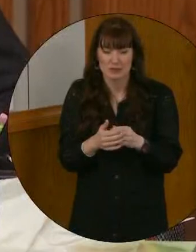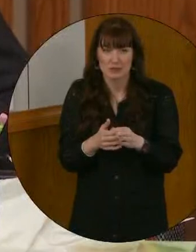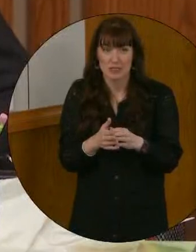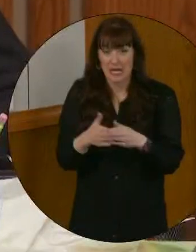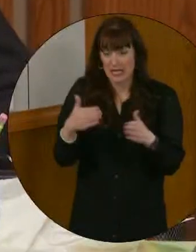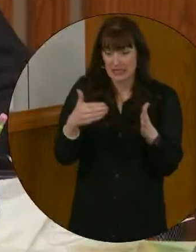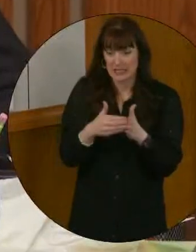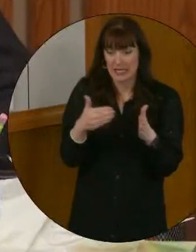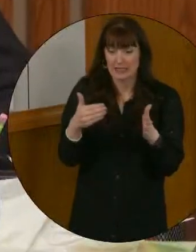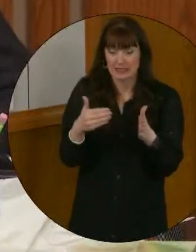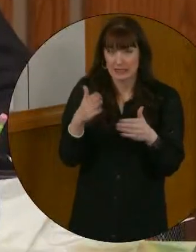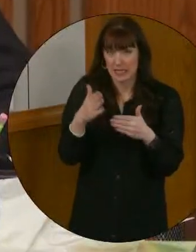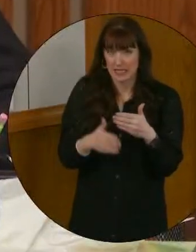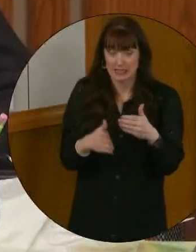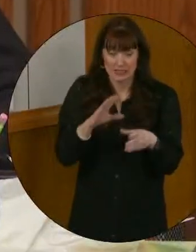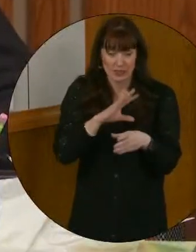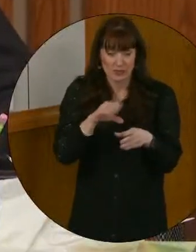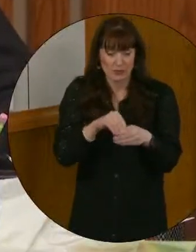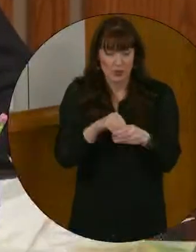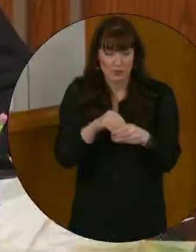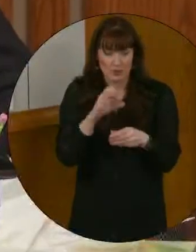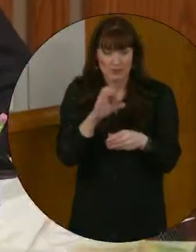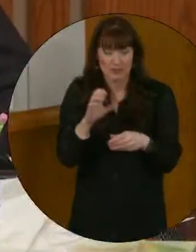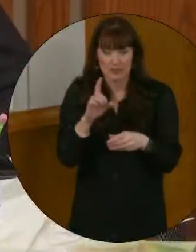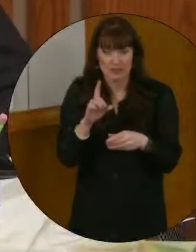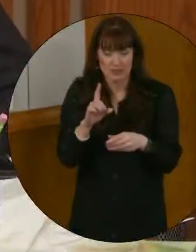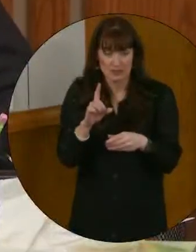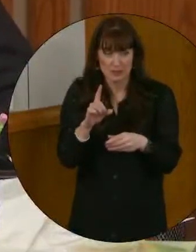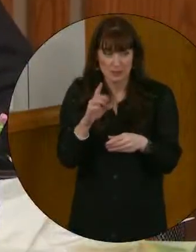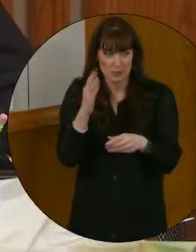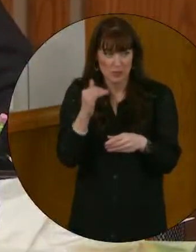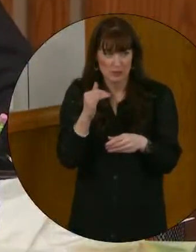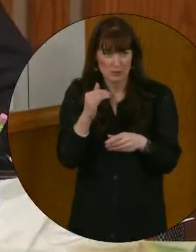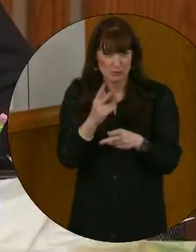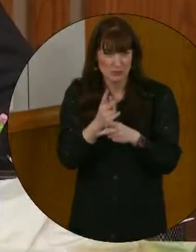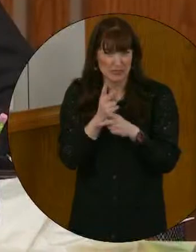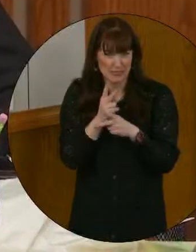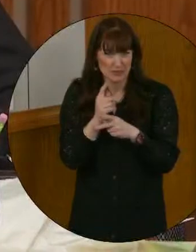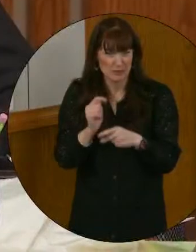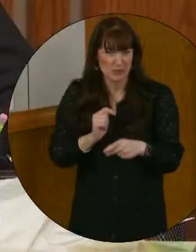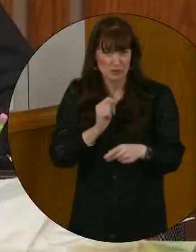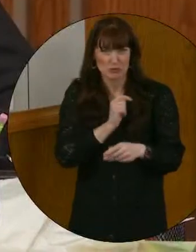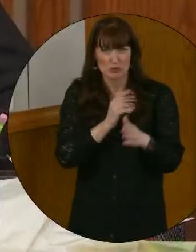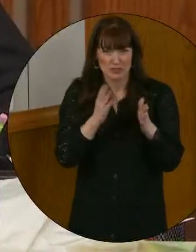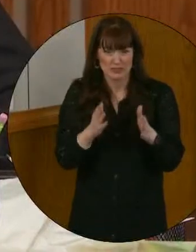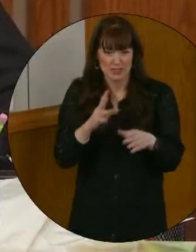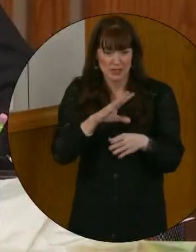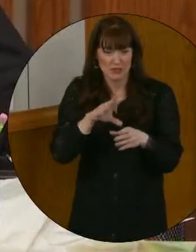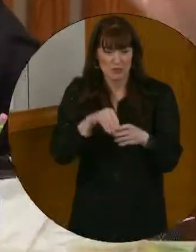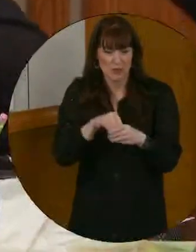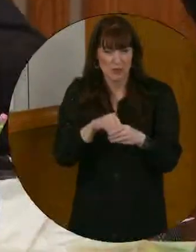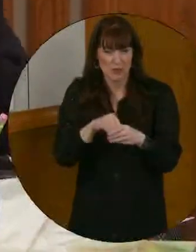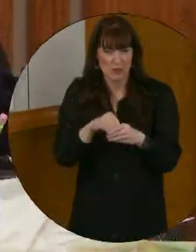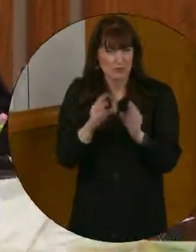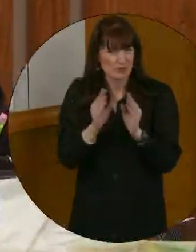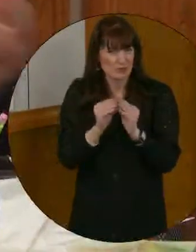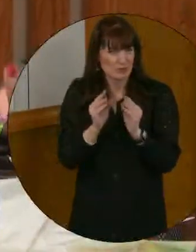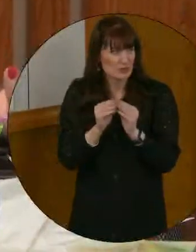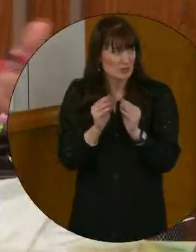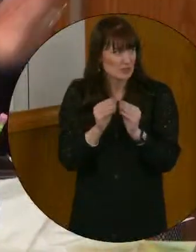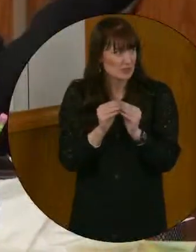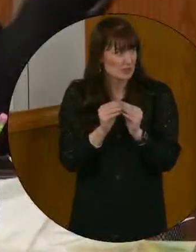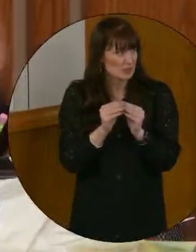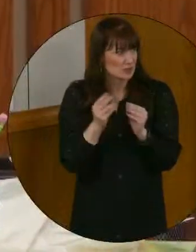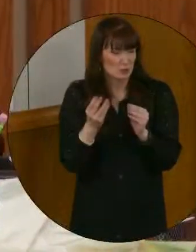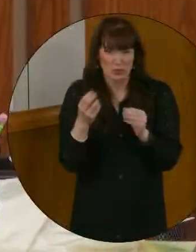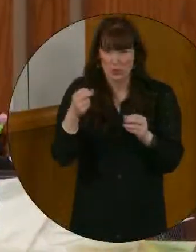against disbanding, what is the rationale for keeping a trustee on there? Is there one overriding